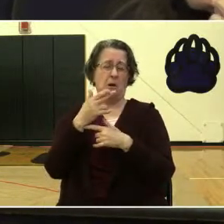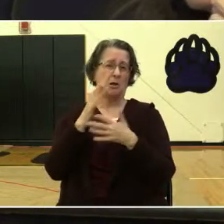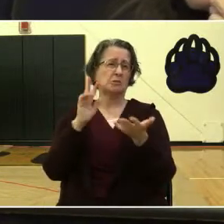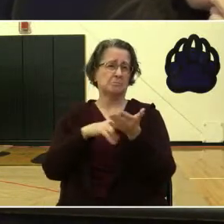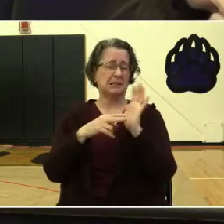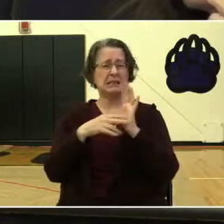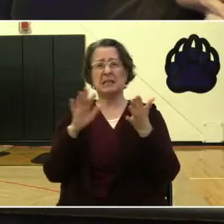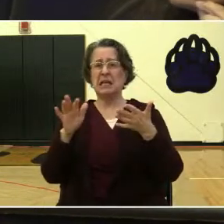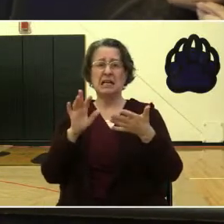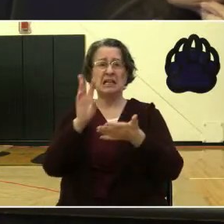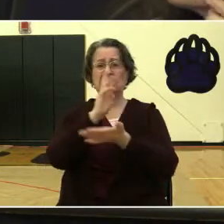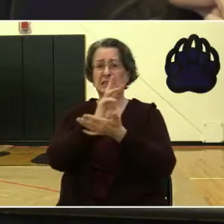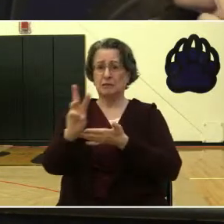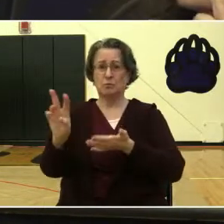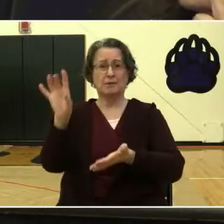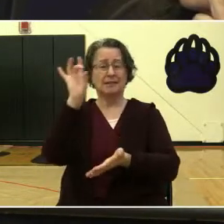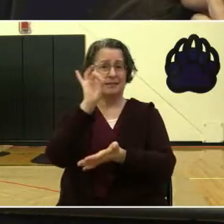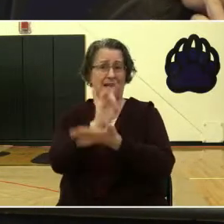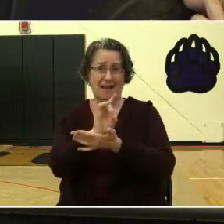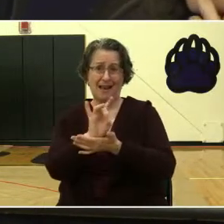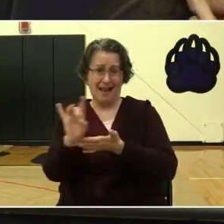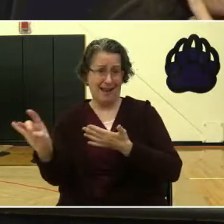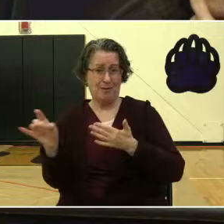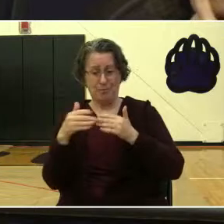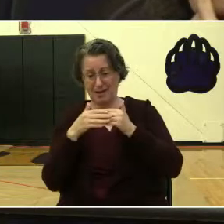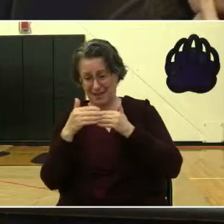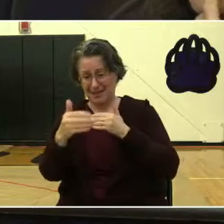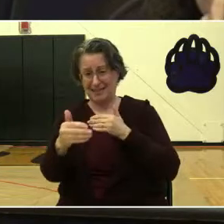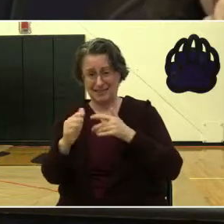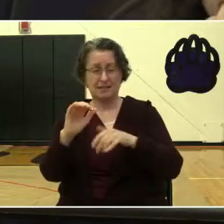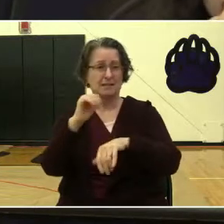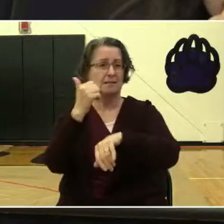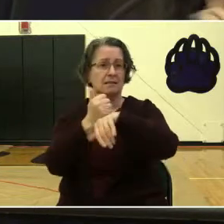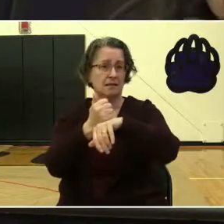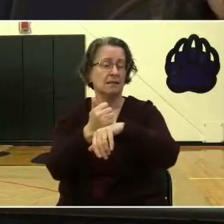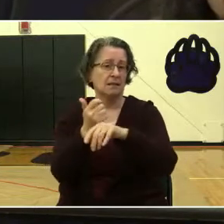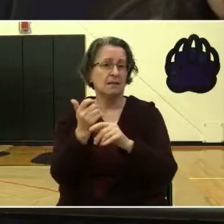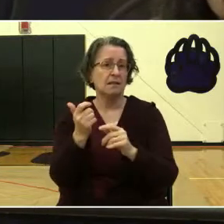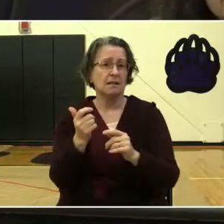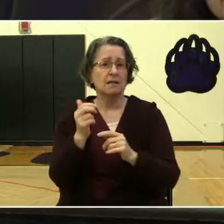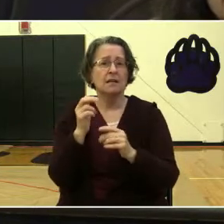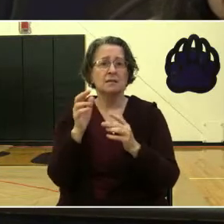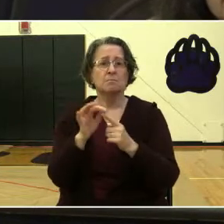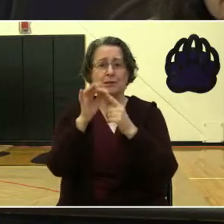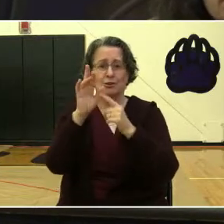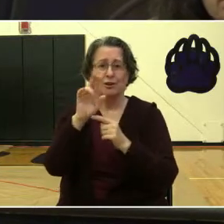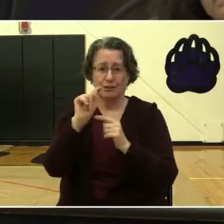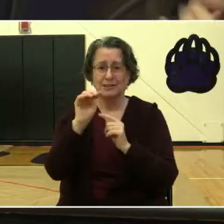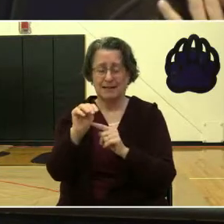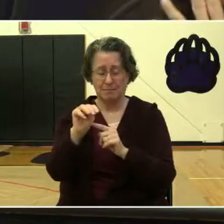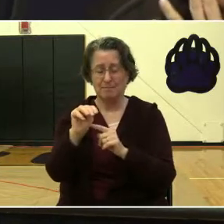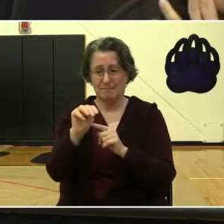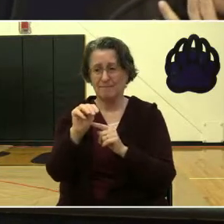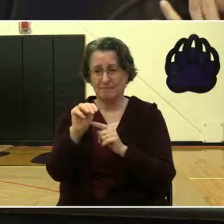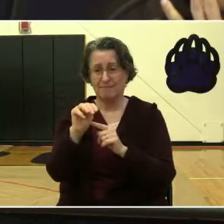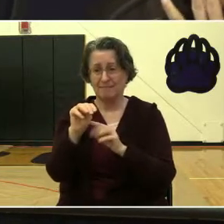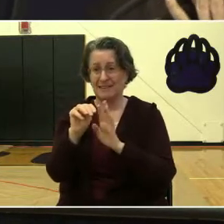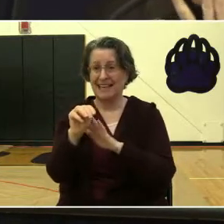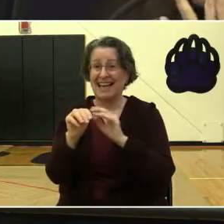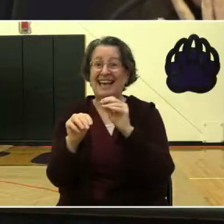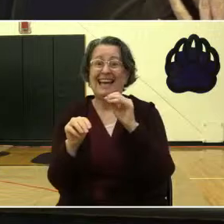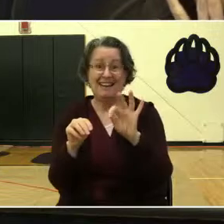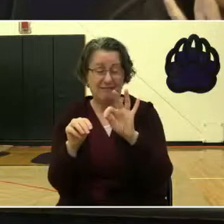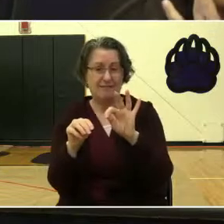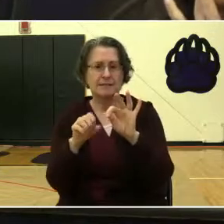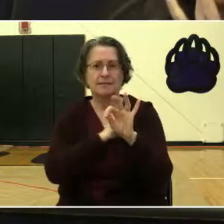to8 weeks uh from now having a special representative town meeting and that would assume that the select board would jump right